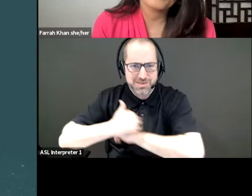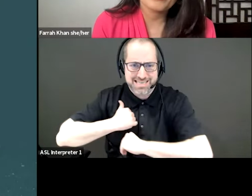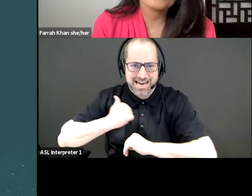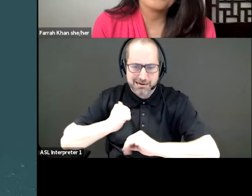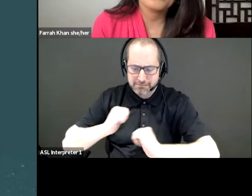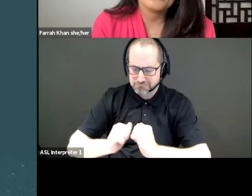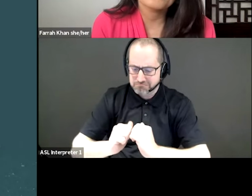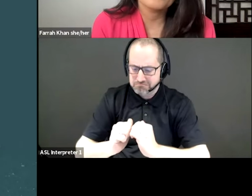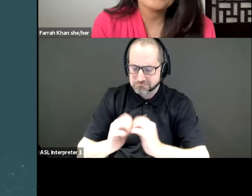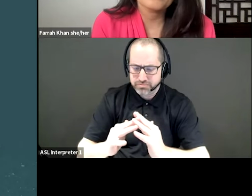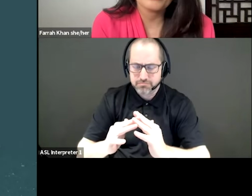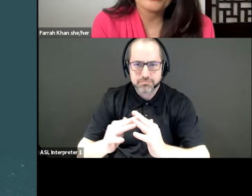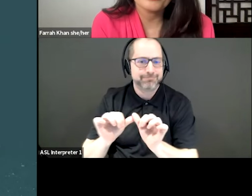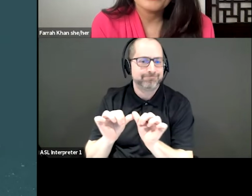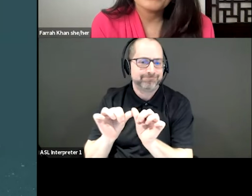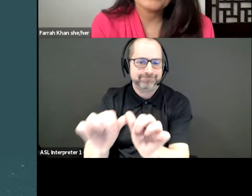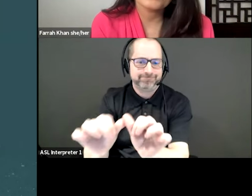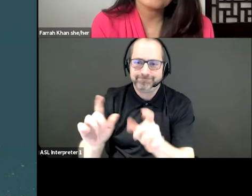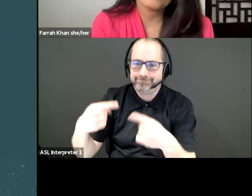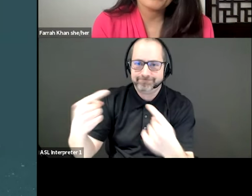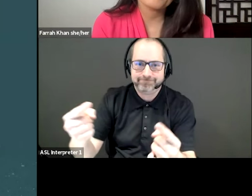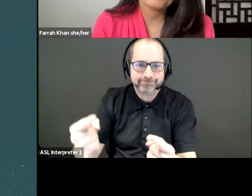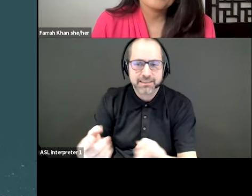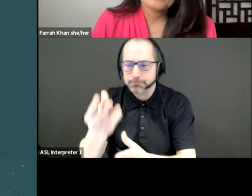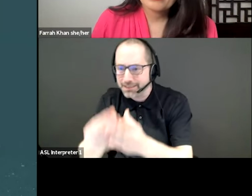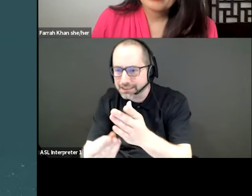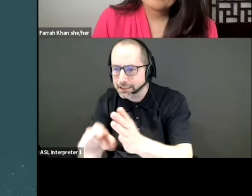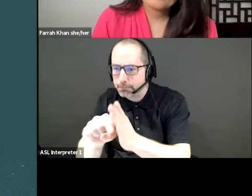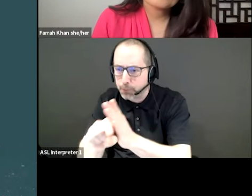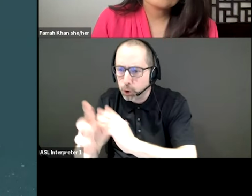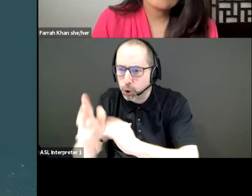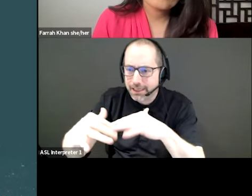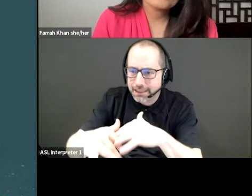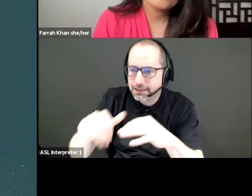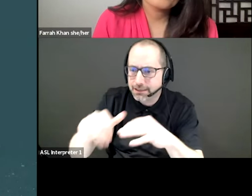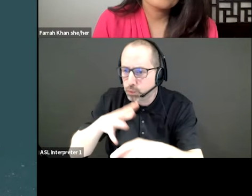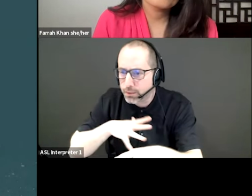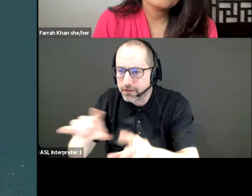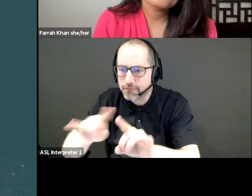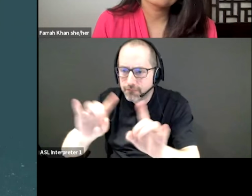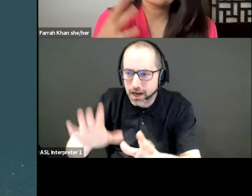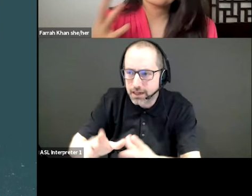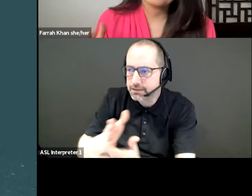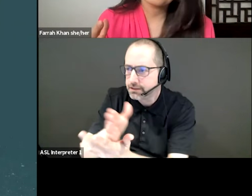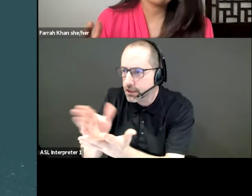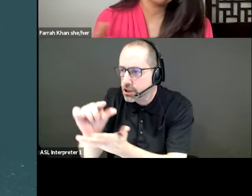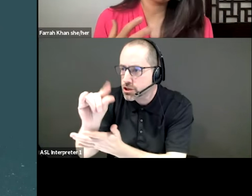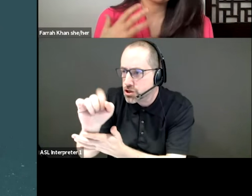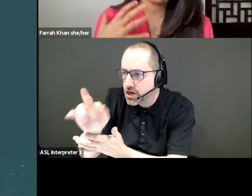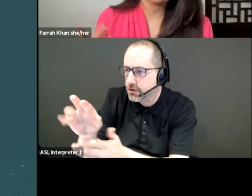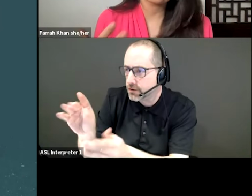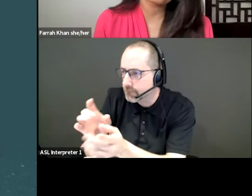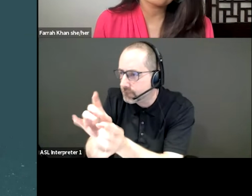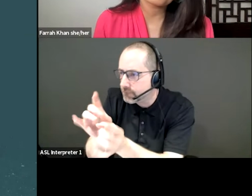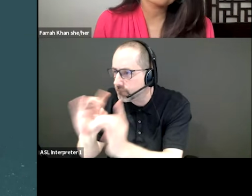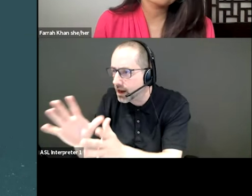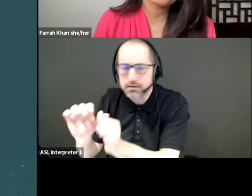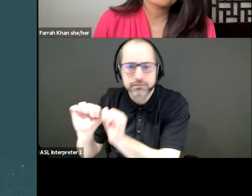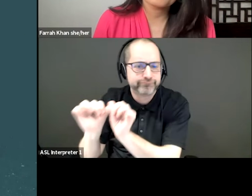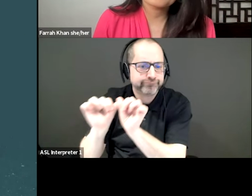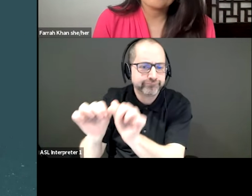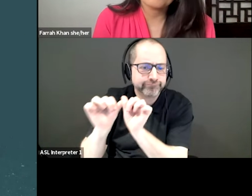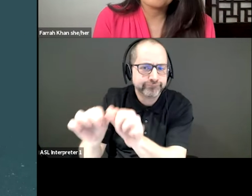violence perpetuated against missing and murdered Indigenous women. And there's one quote that we really situates this conversation for